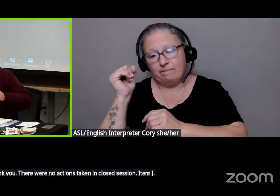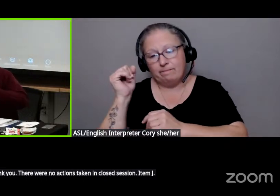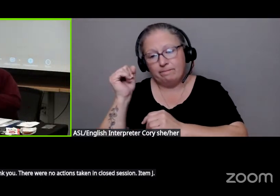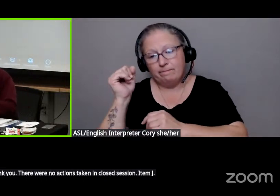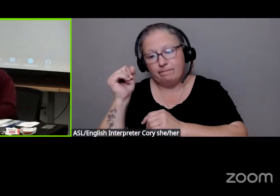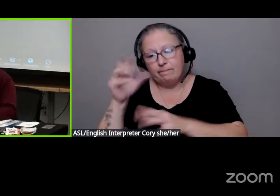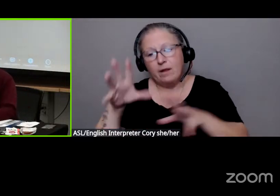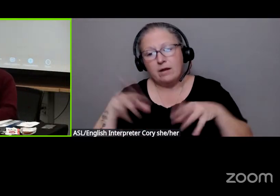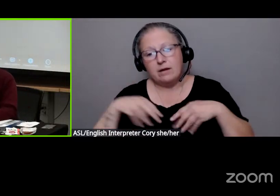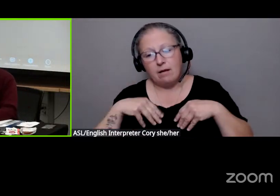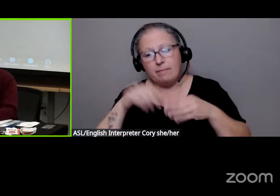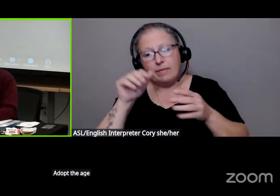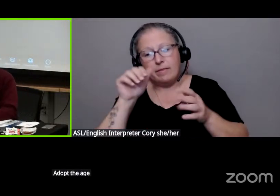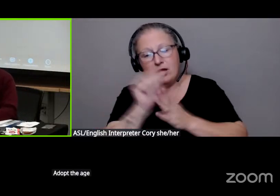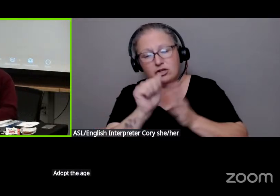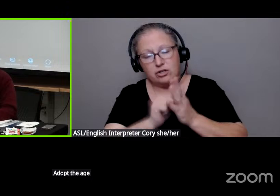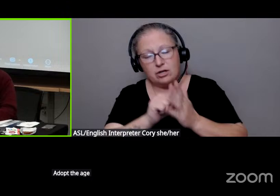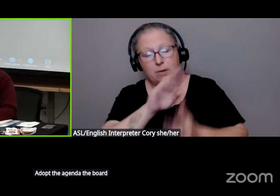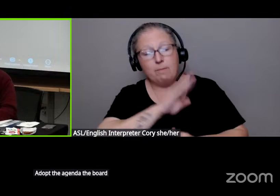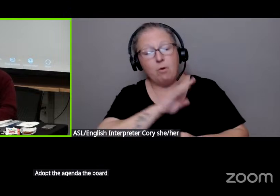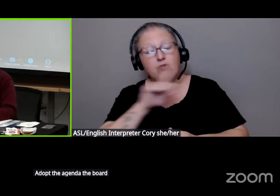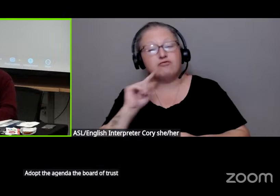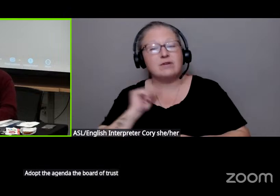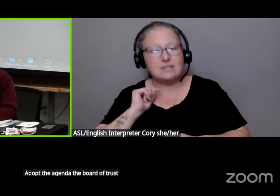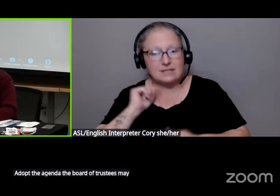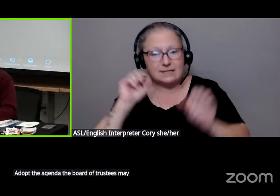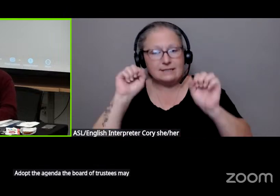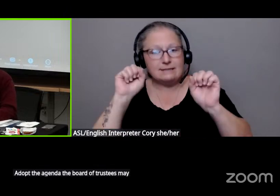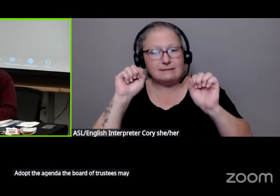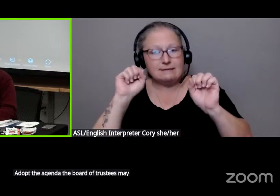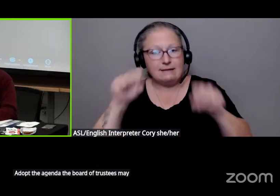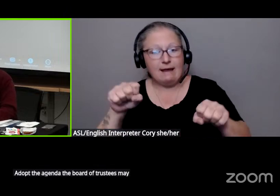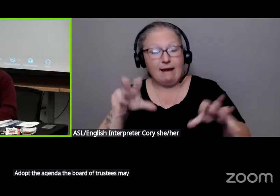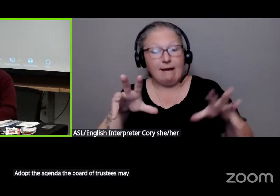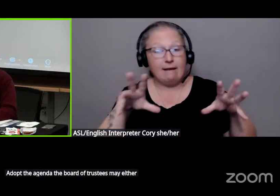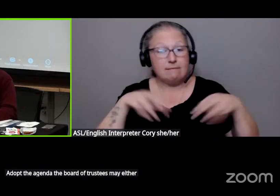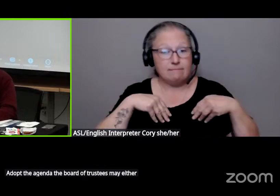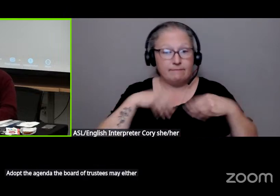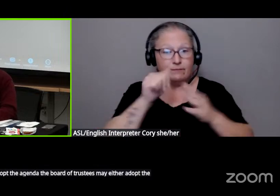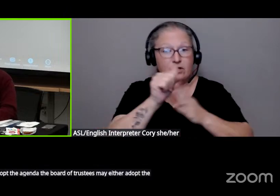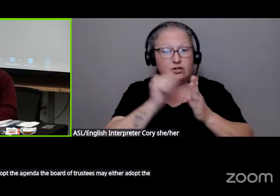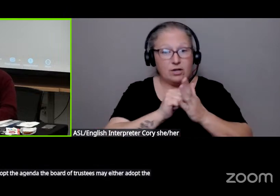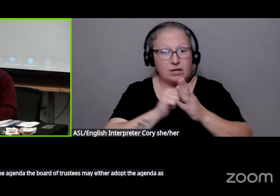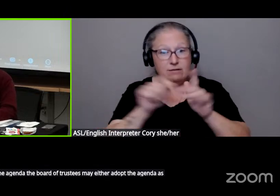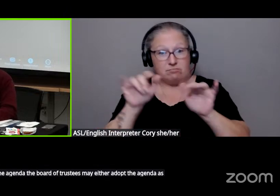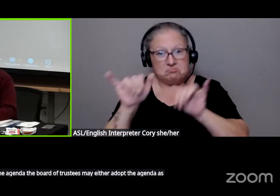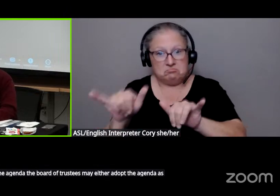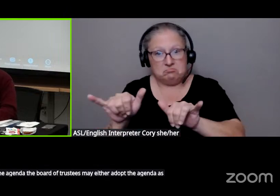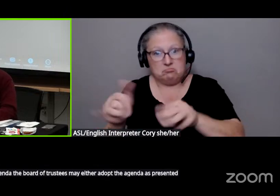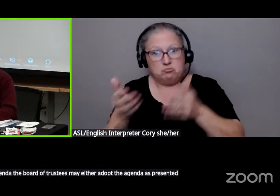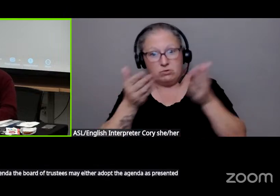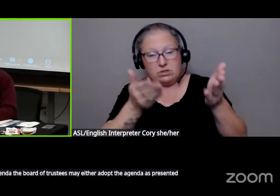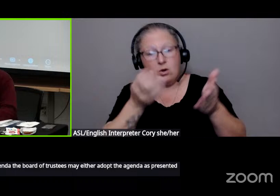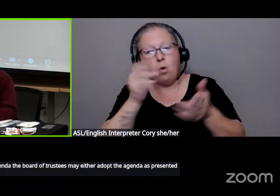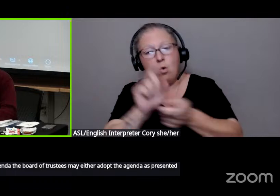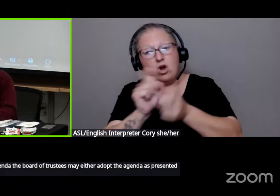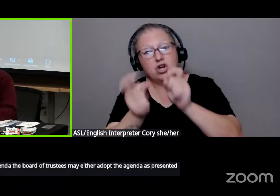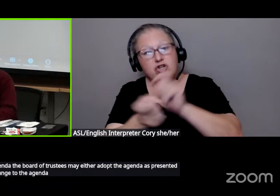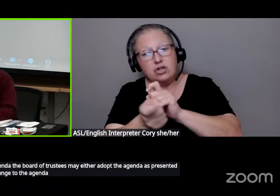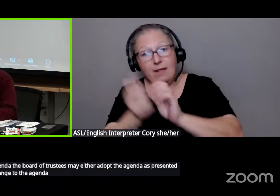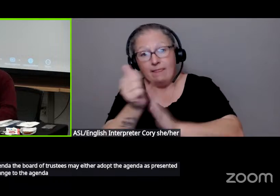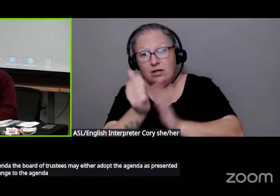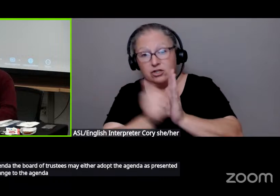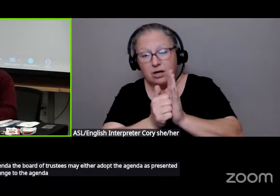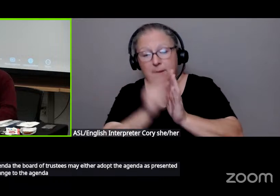adopt the agenda. The Board of Trustees may either adopt the agenda as presented or make a change to the agenda through